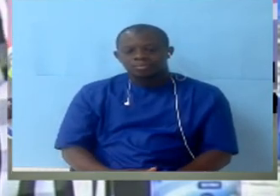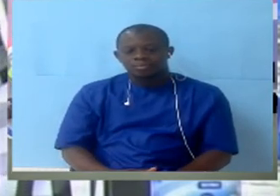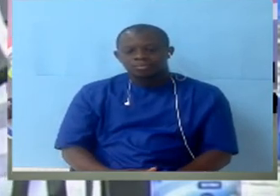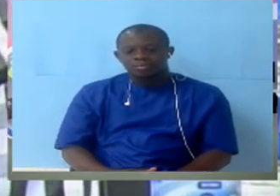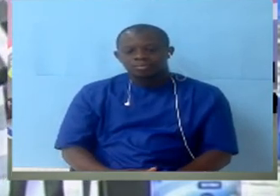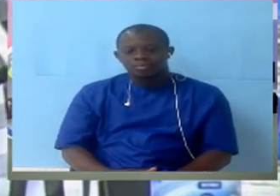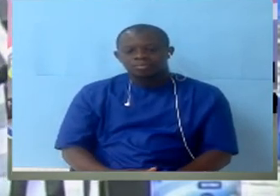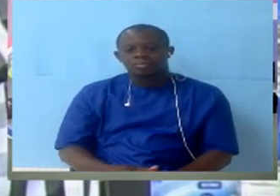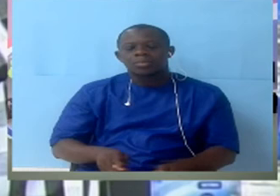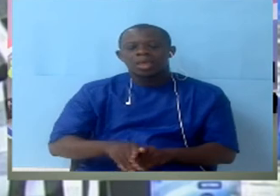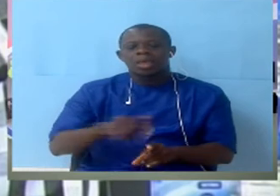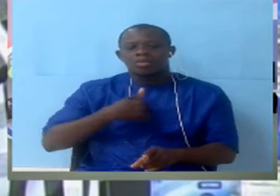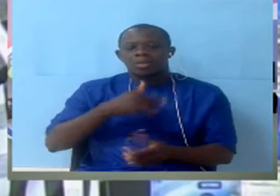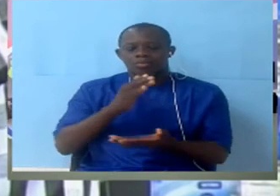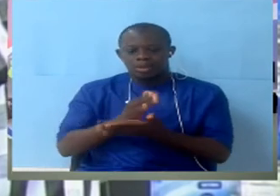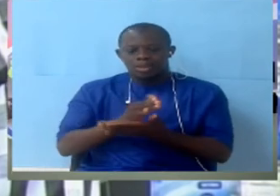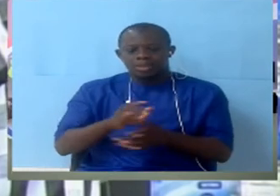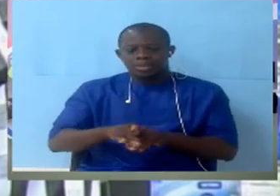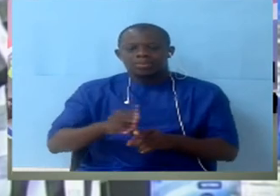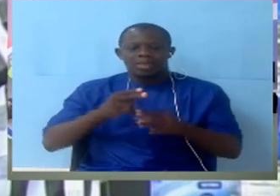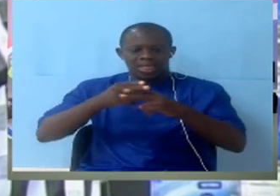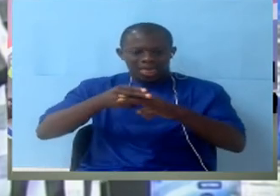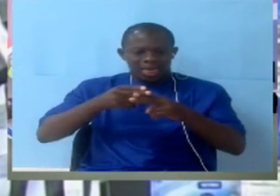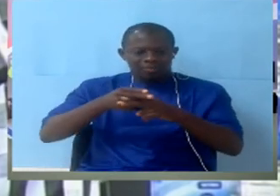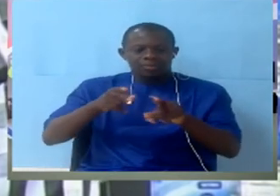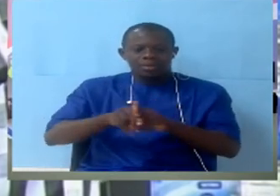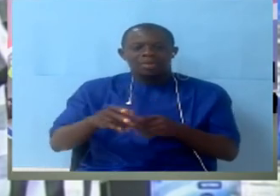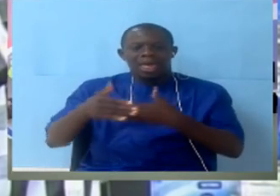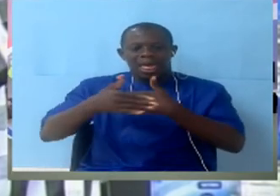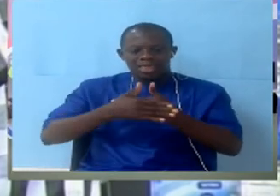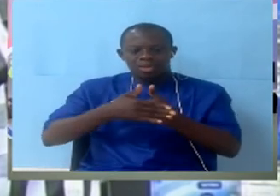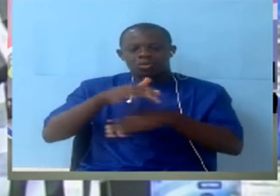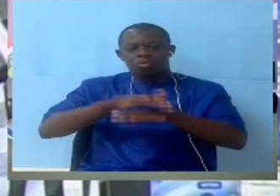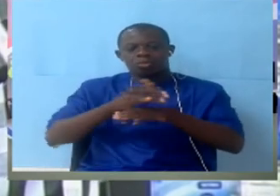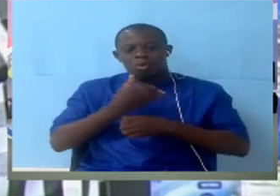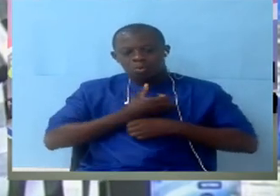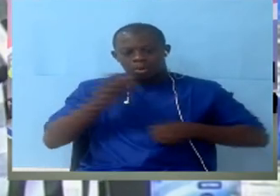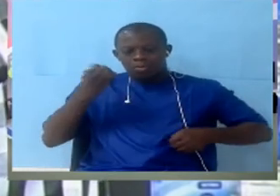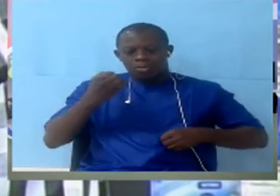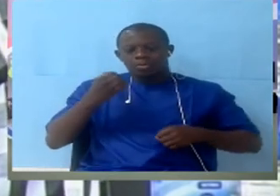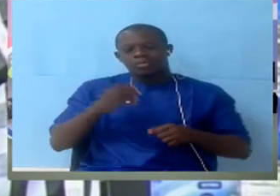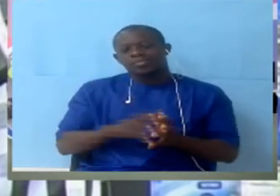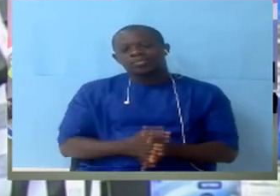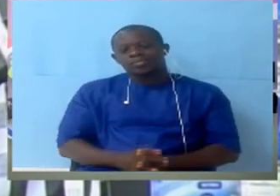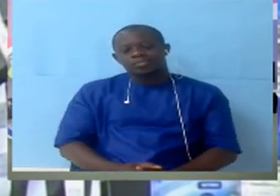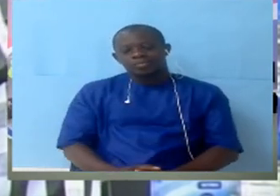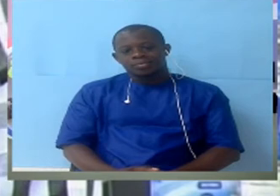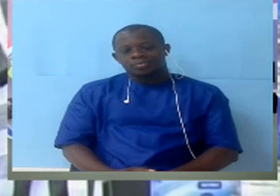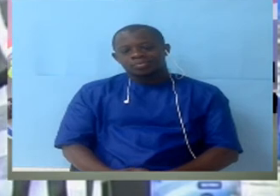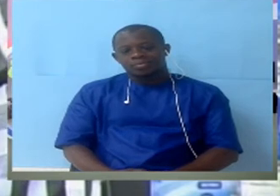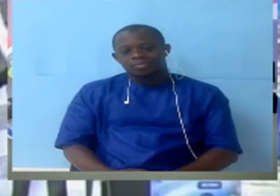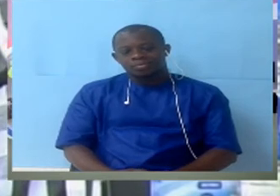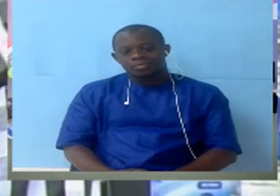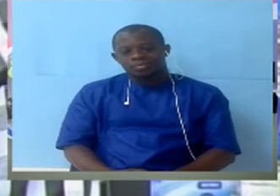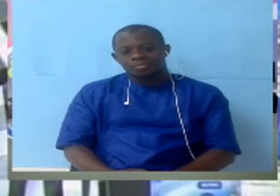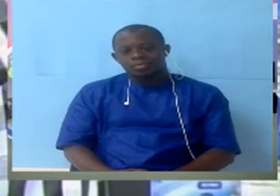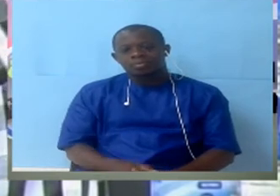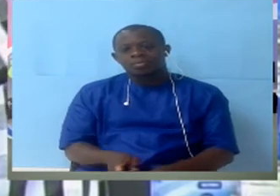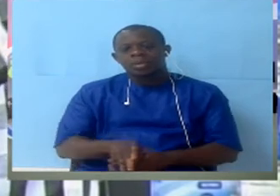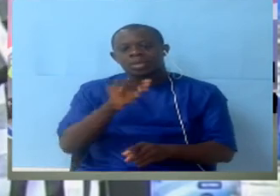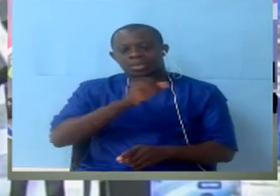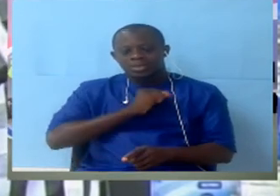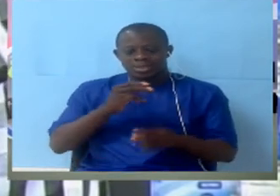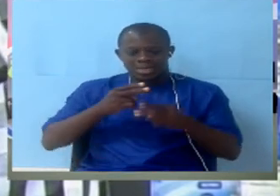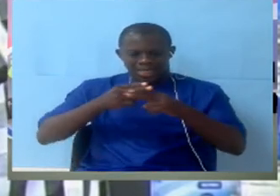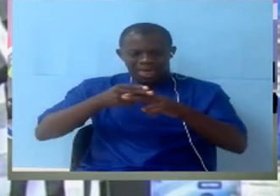rifle or bala. My bayonet or my knife, which was attached to the rifle. Bayonet on your name, William Brofara. It